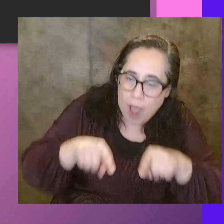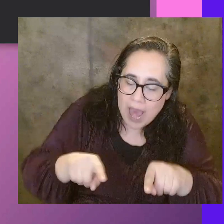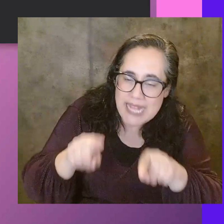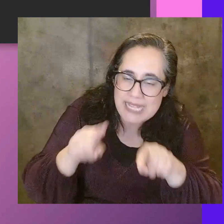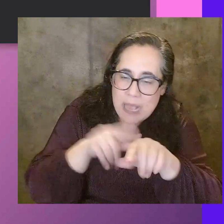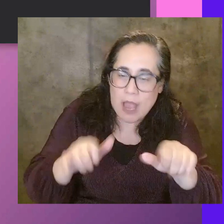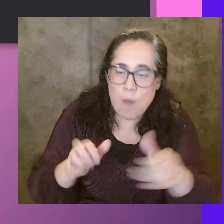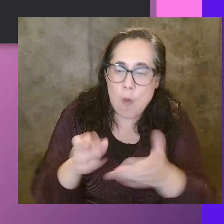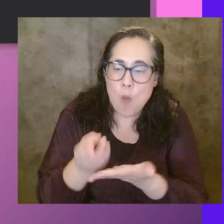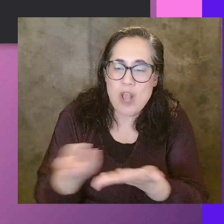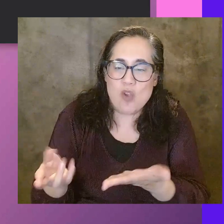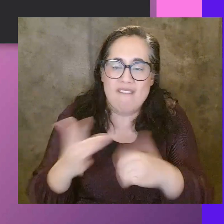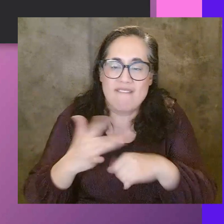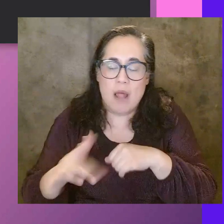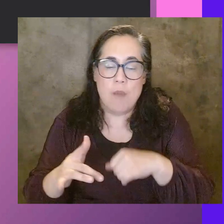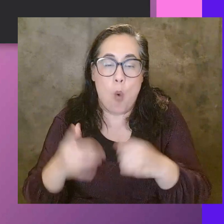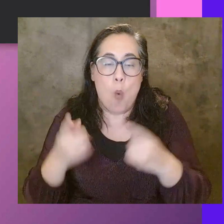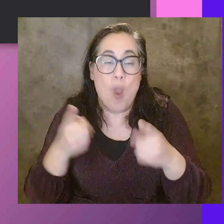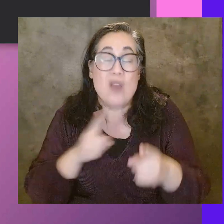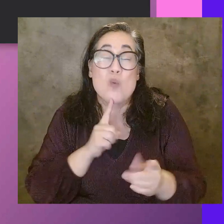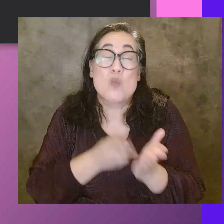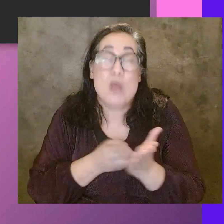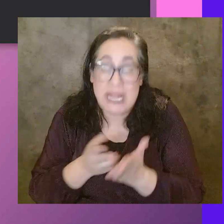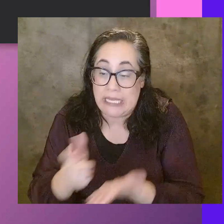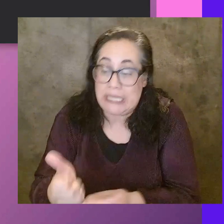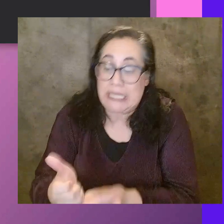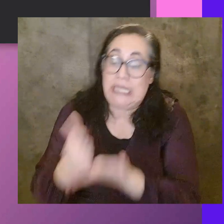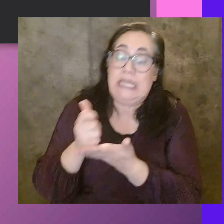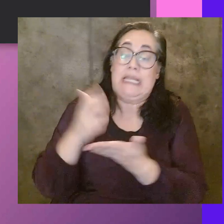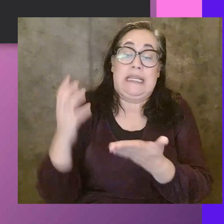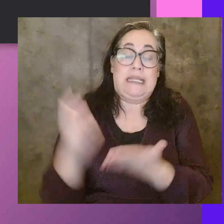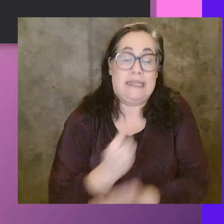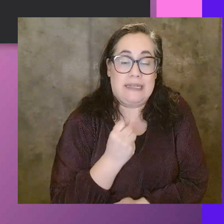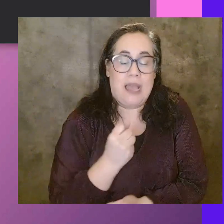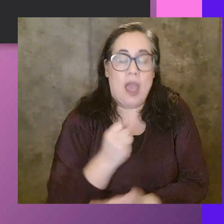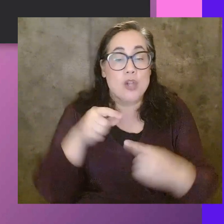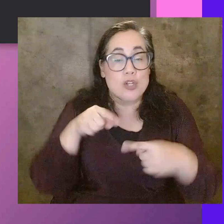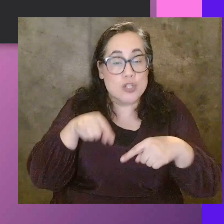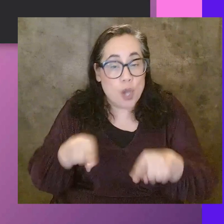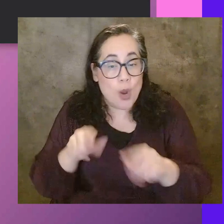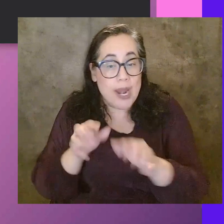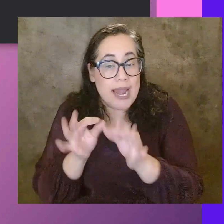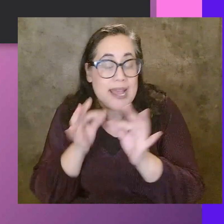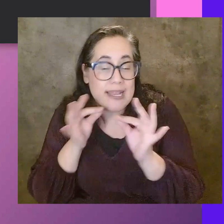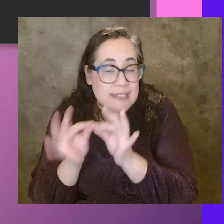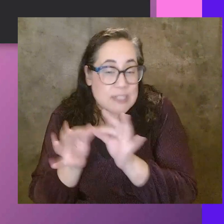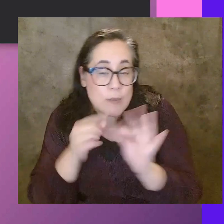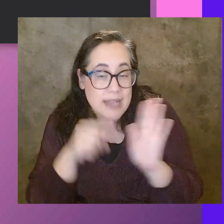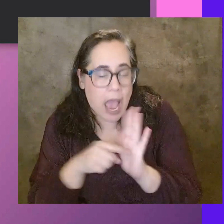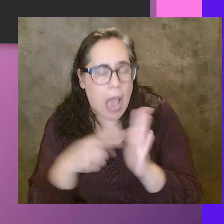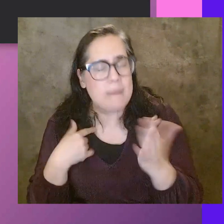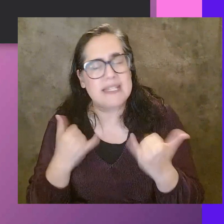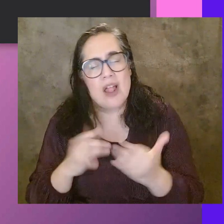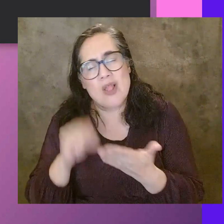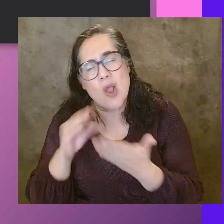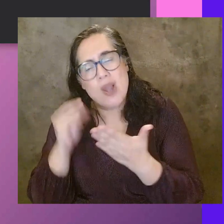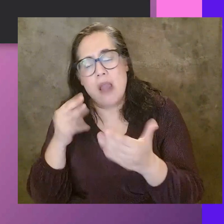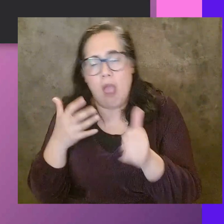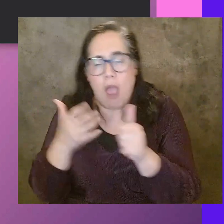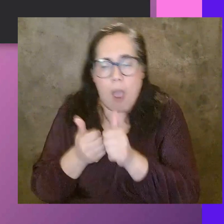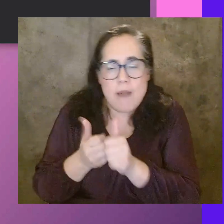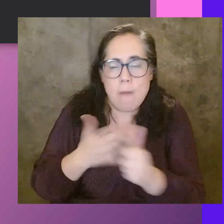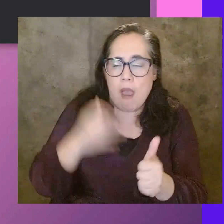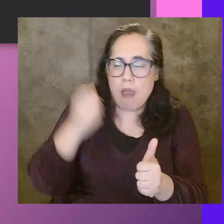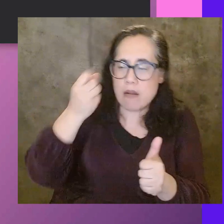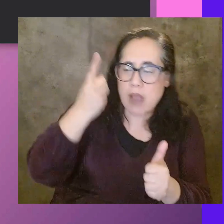available when they're genuinely helpful. Throughout the assignment, I'm still learning, updating my understanding, and adapting